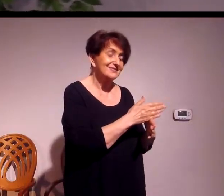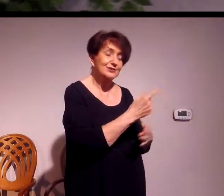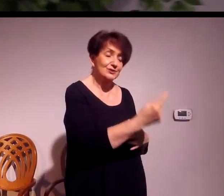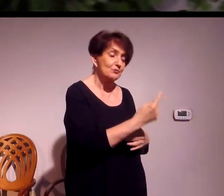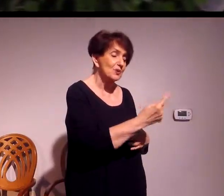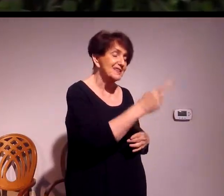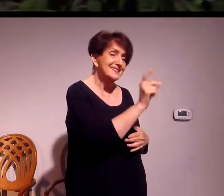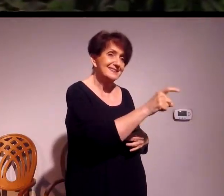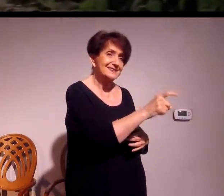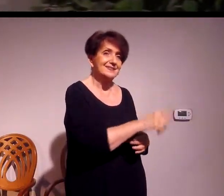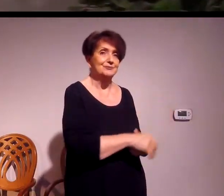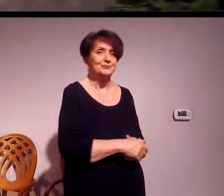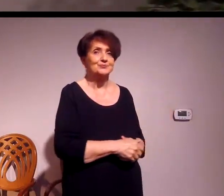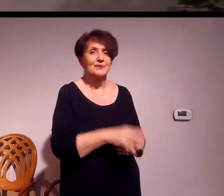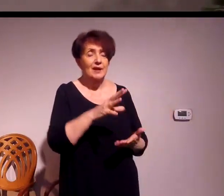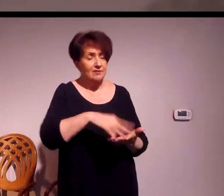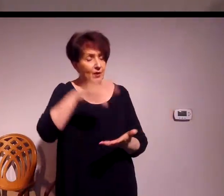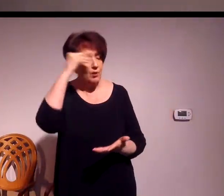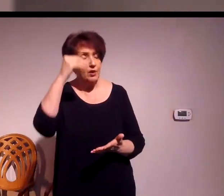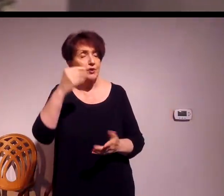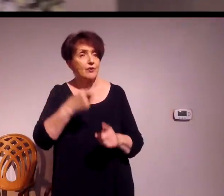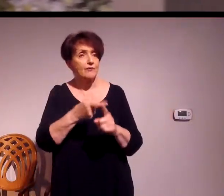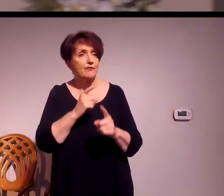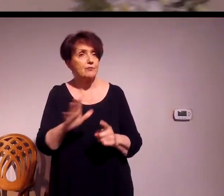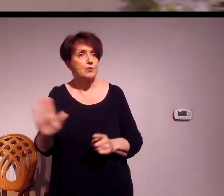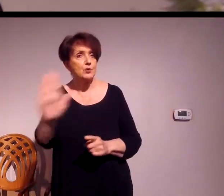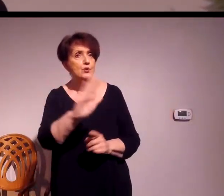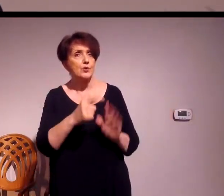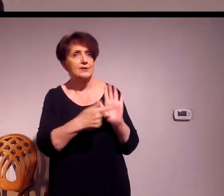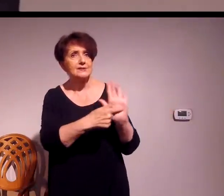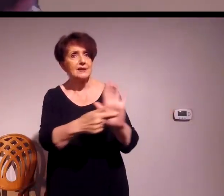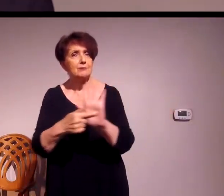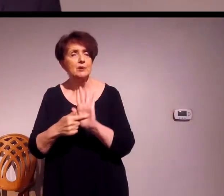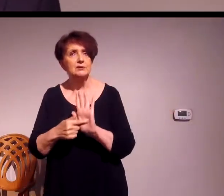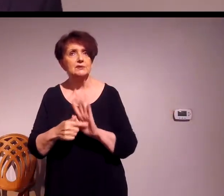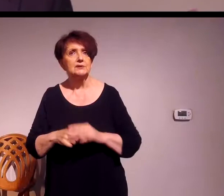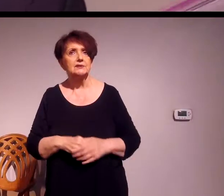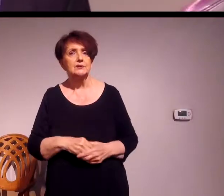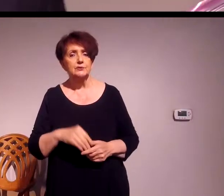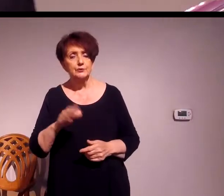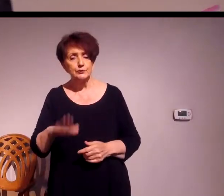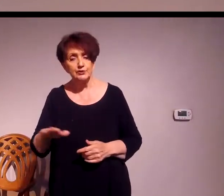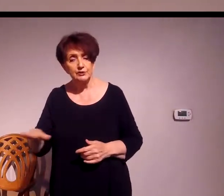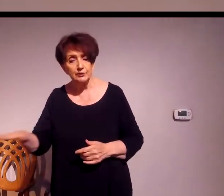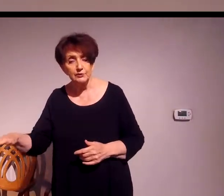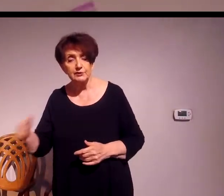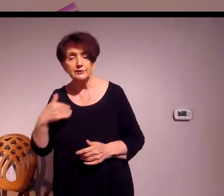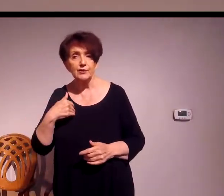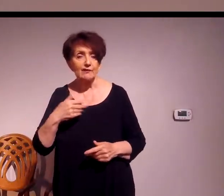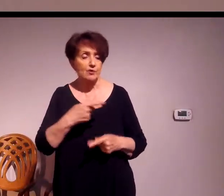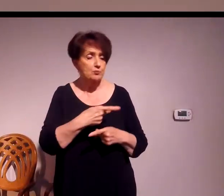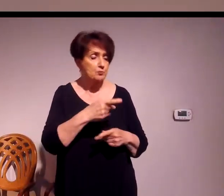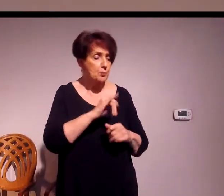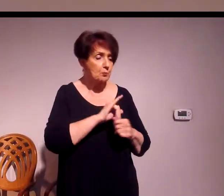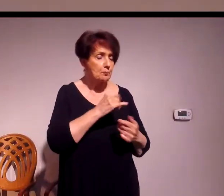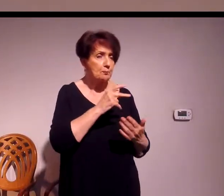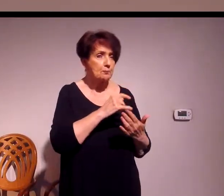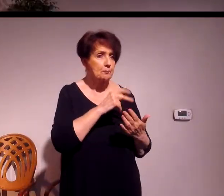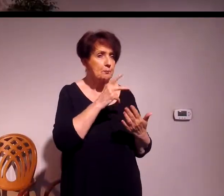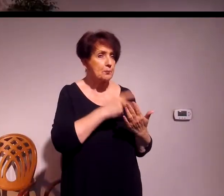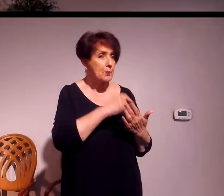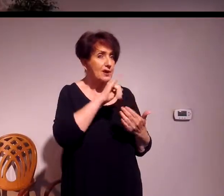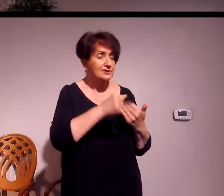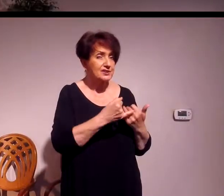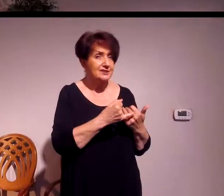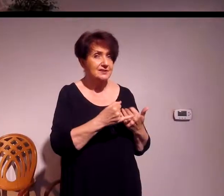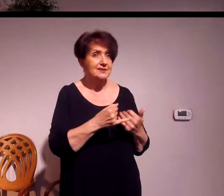they'll learn from your example. Or maybe you'll decide that the kids at your school or your children or somebody else can have a project. Or once a month, you can do the same thing.